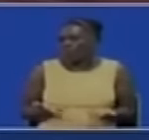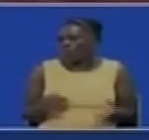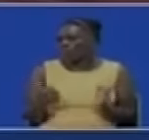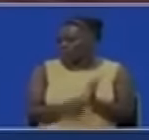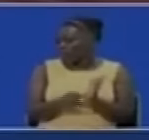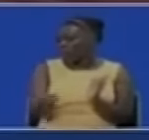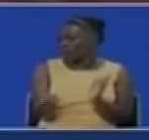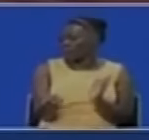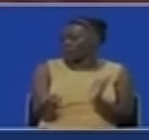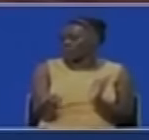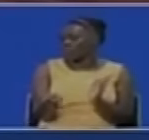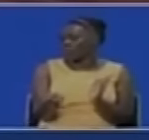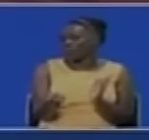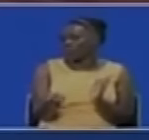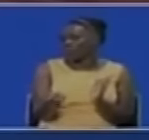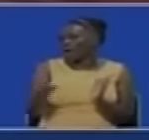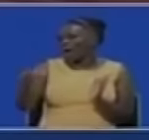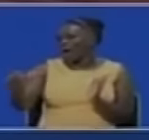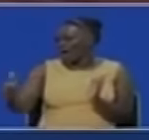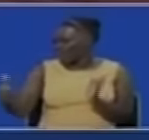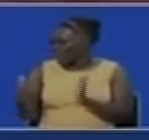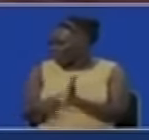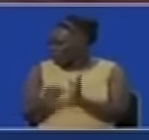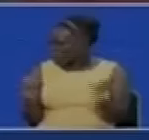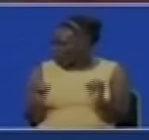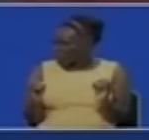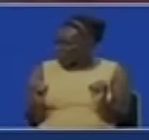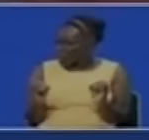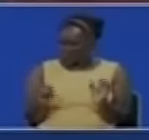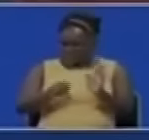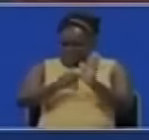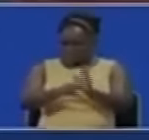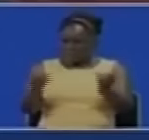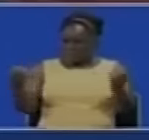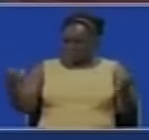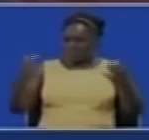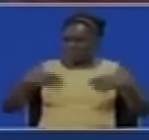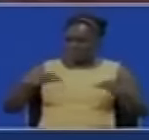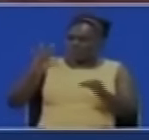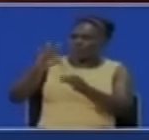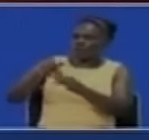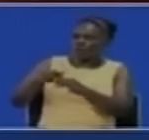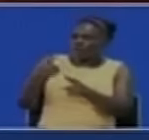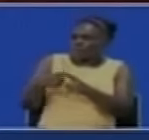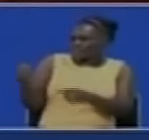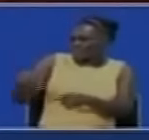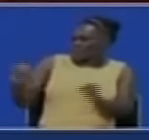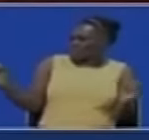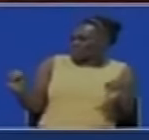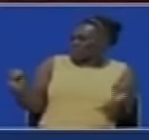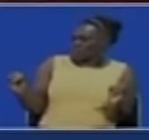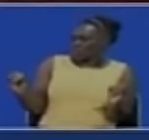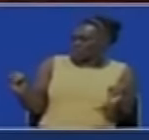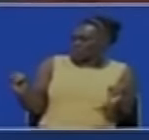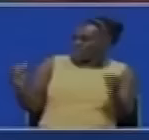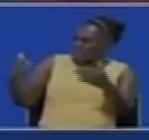problem. These others are not basically our problem. You would find millions of Kenyans having voted and they never turned up. So let's run